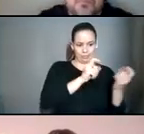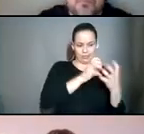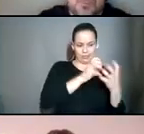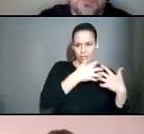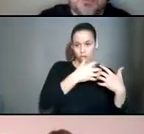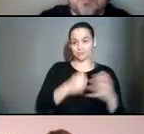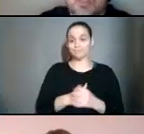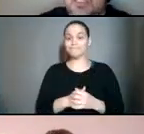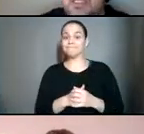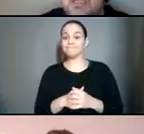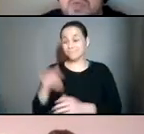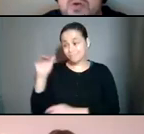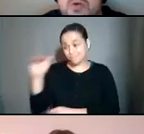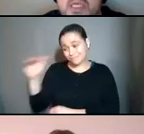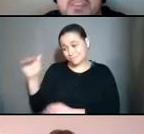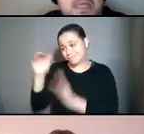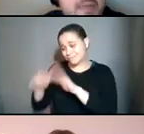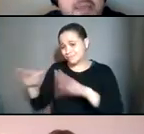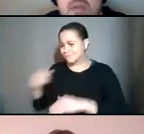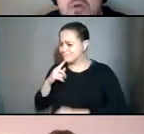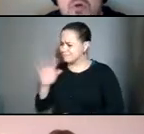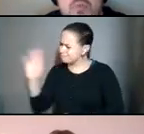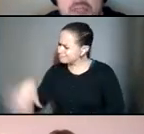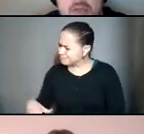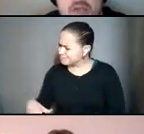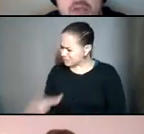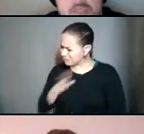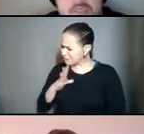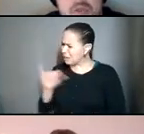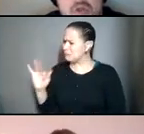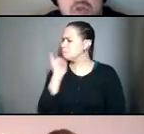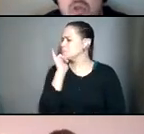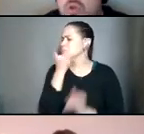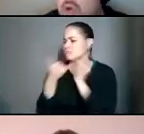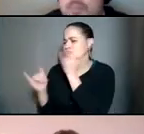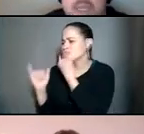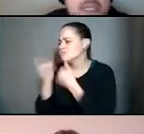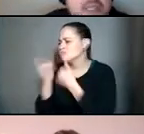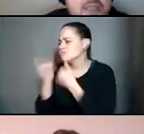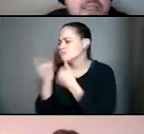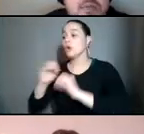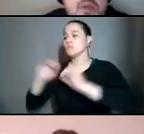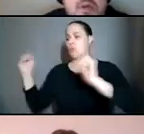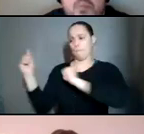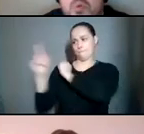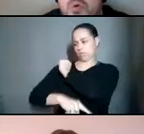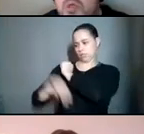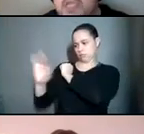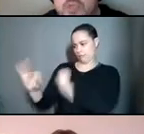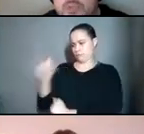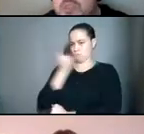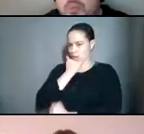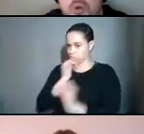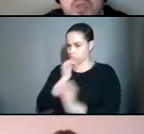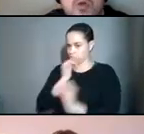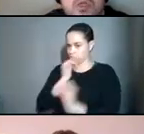Remind your child that it's okay to make mistakes. There are no penalties in Dreambox for incorrect answers.